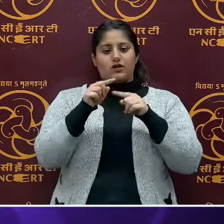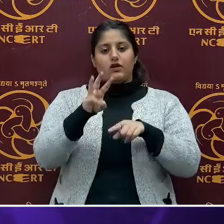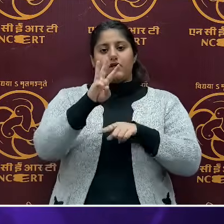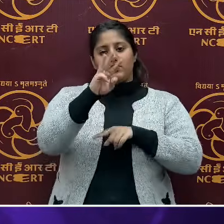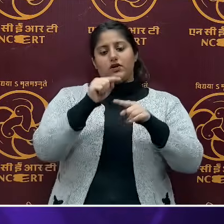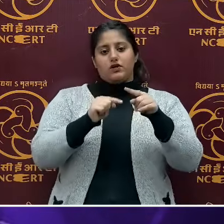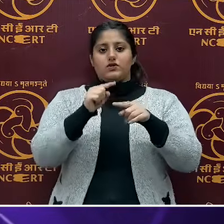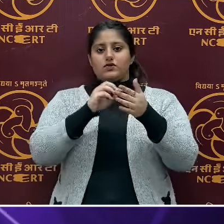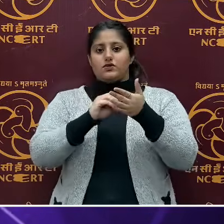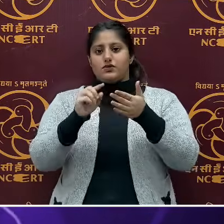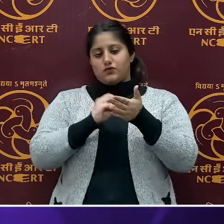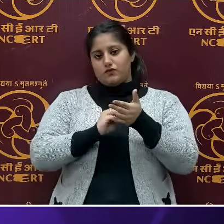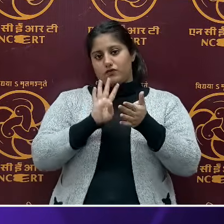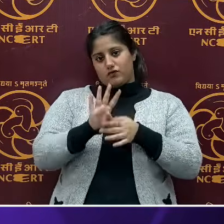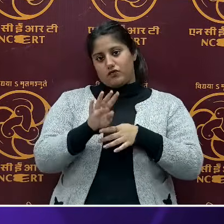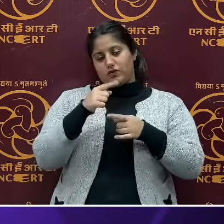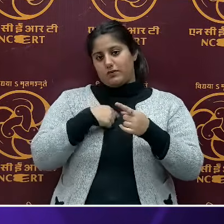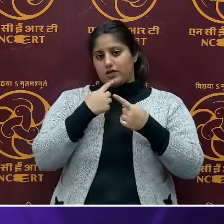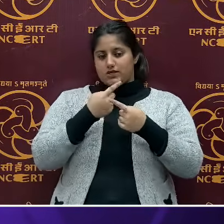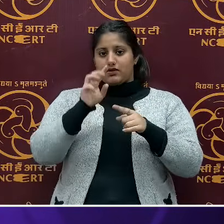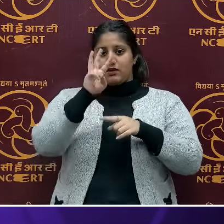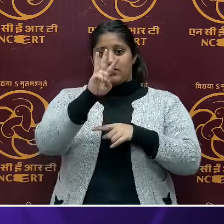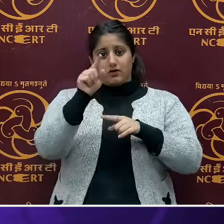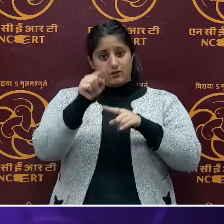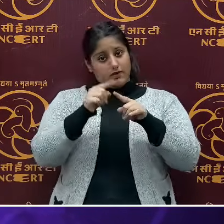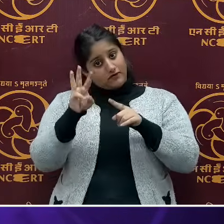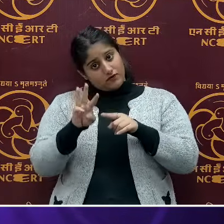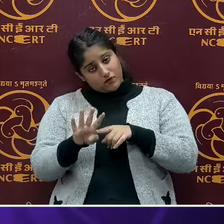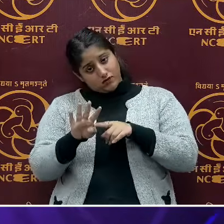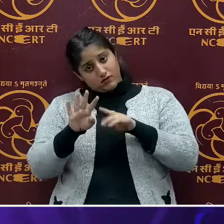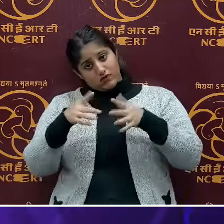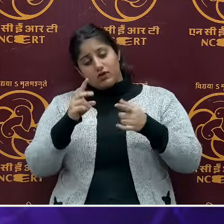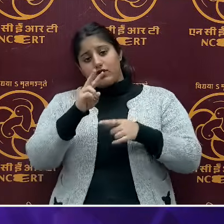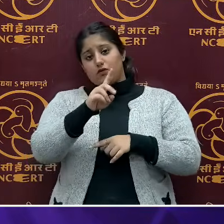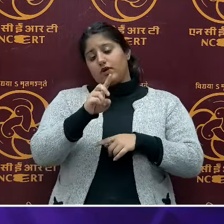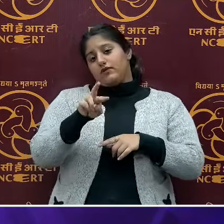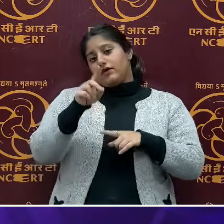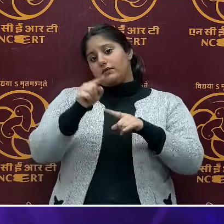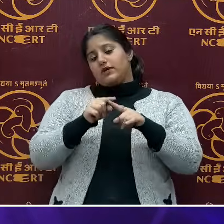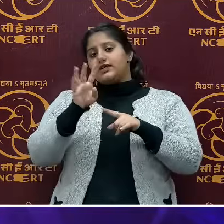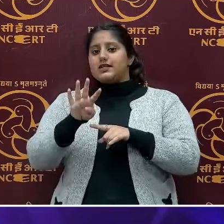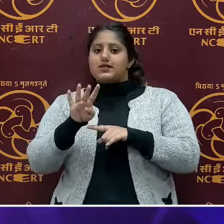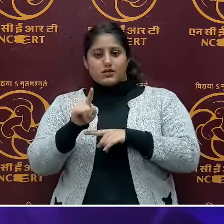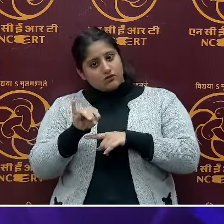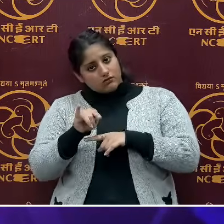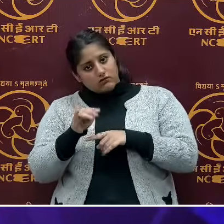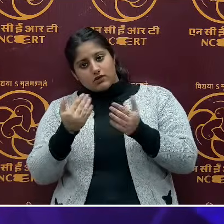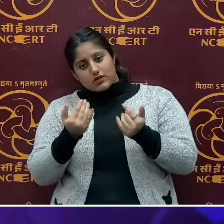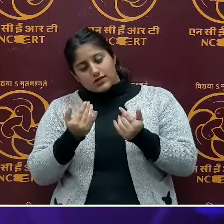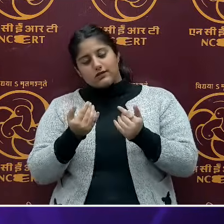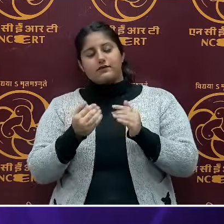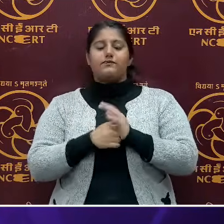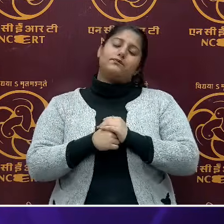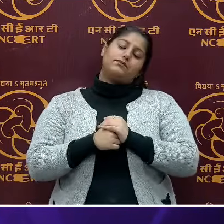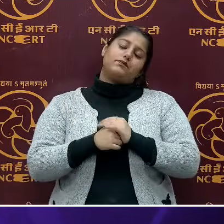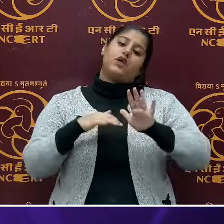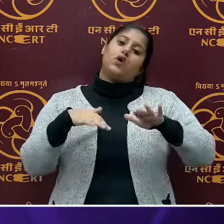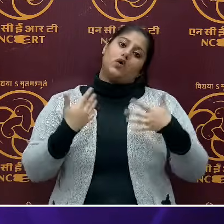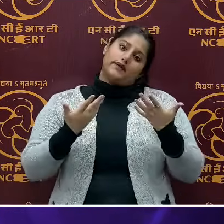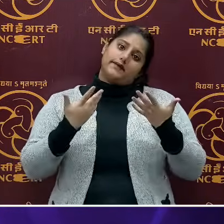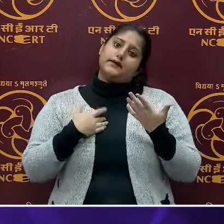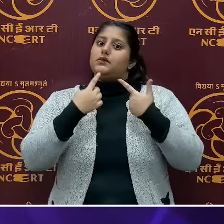3:4 can be written as 3 by 4. 12:16 can be written as 12 by 16. Or we can